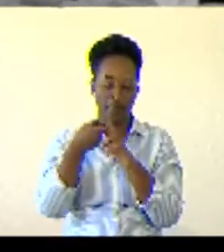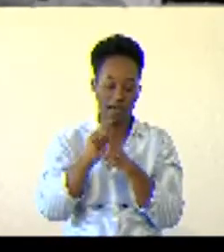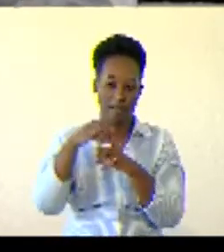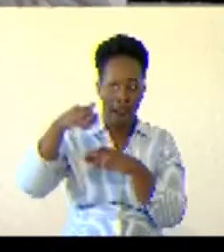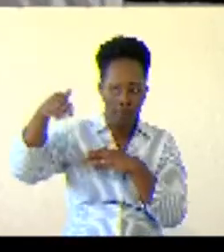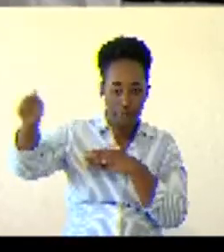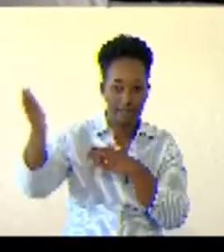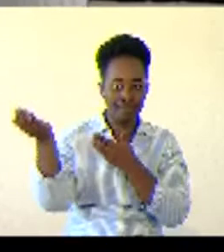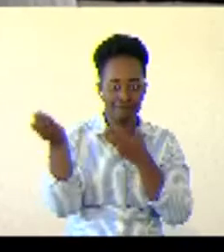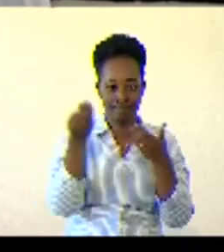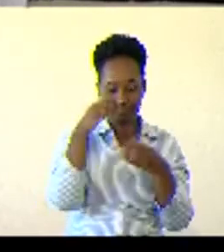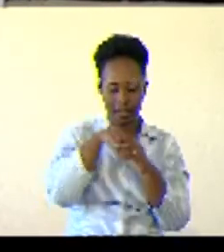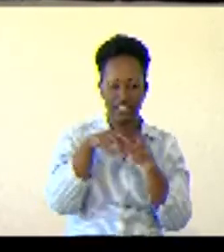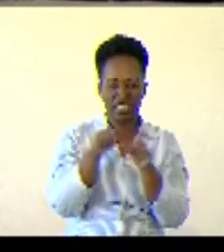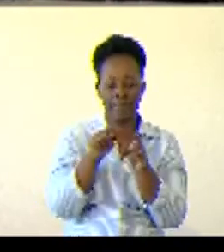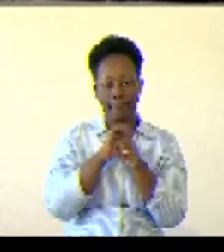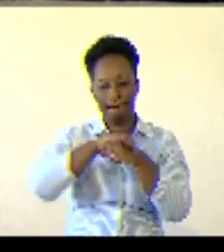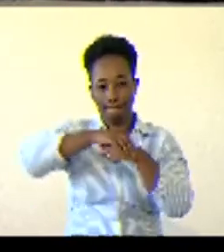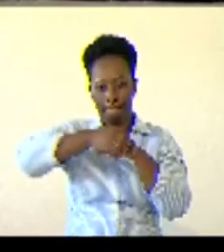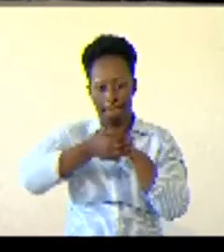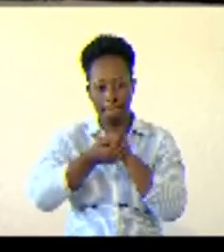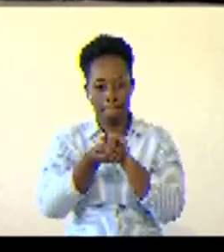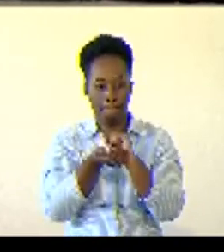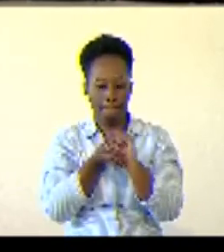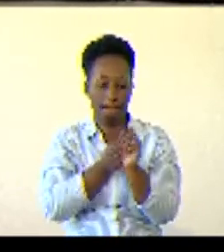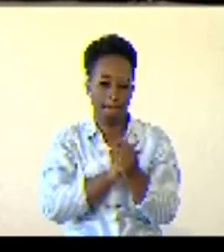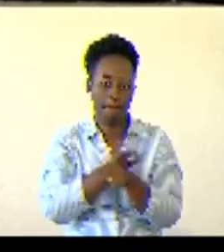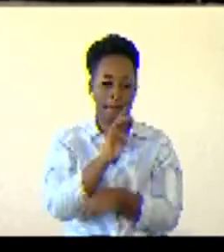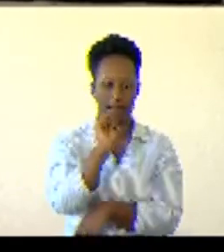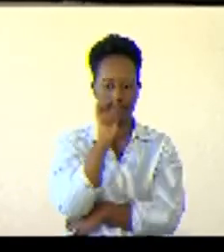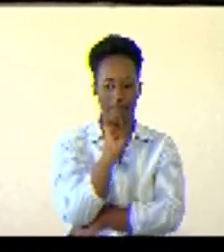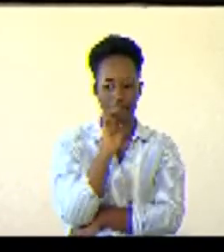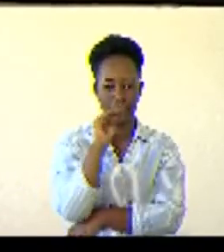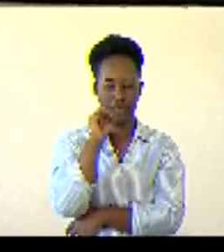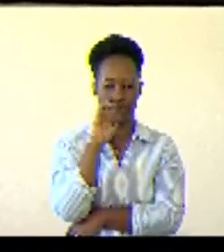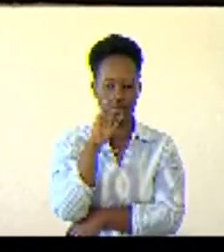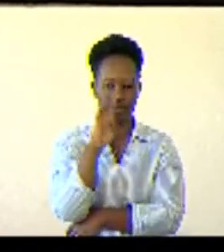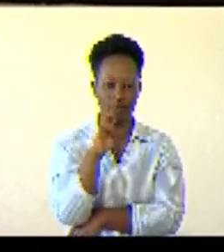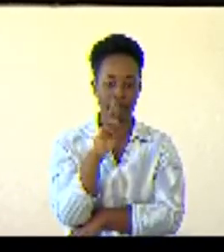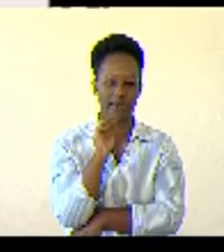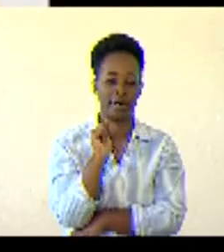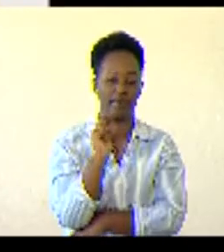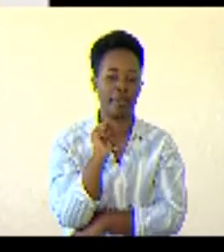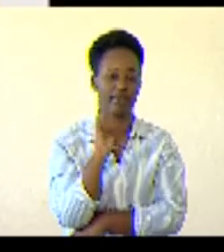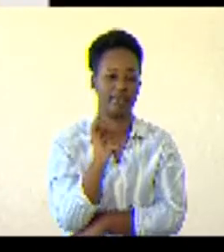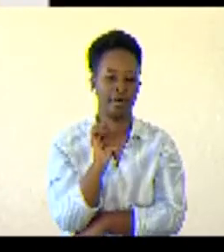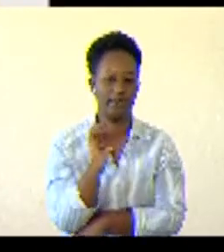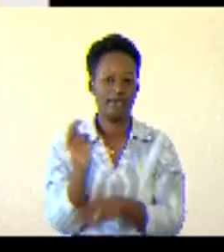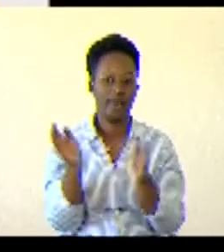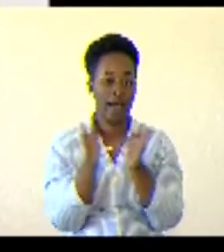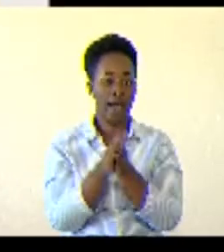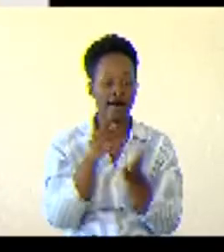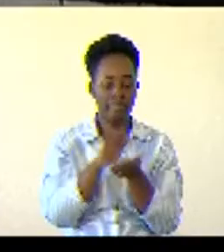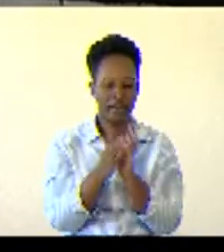one involves what you call folding the membrane, folding the plasma membrane. Folding of the membrane over the substance, and it